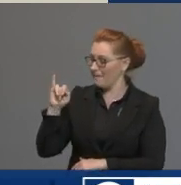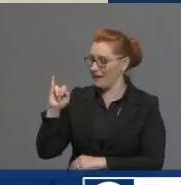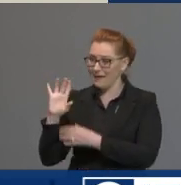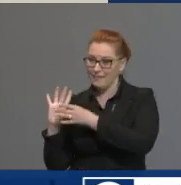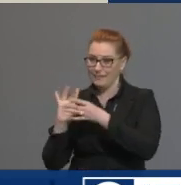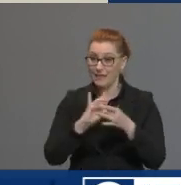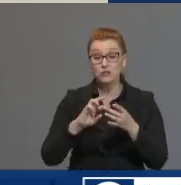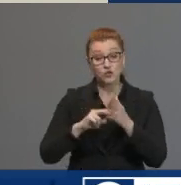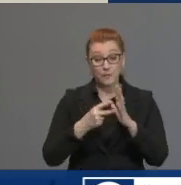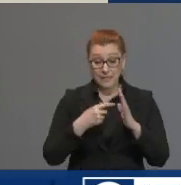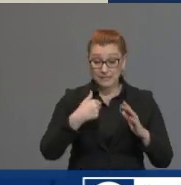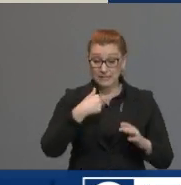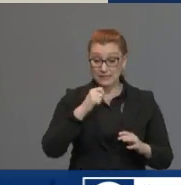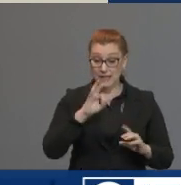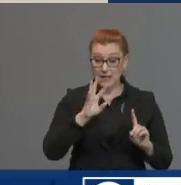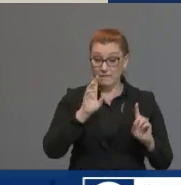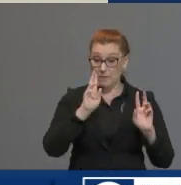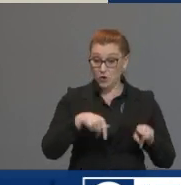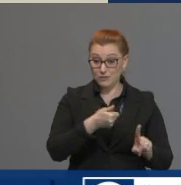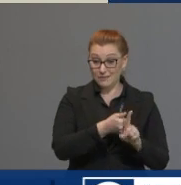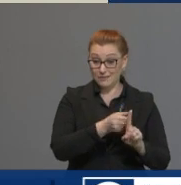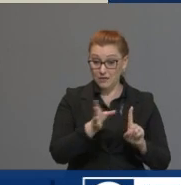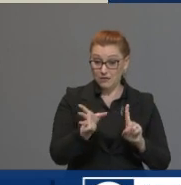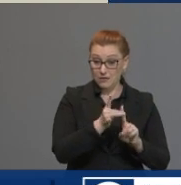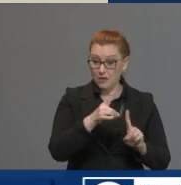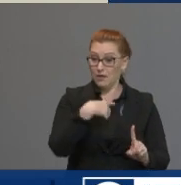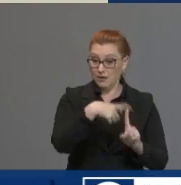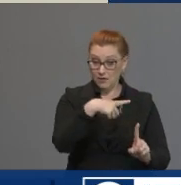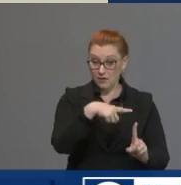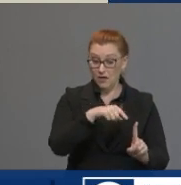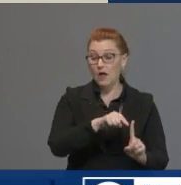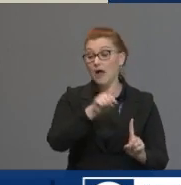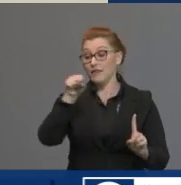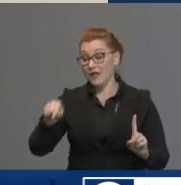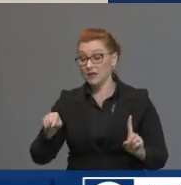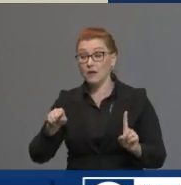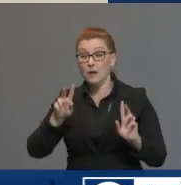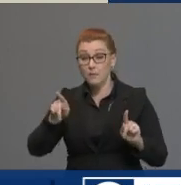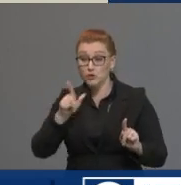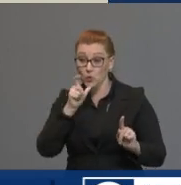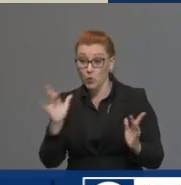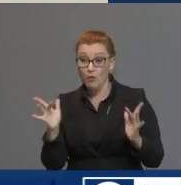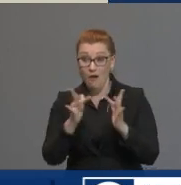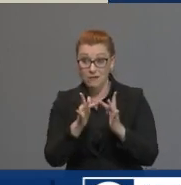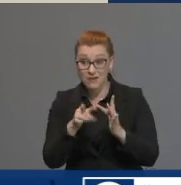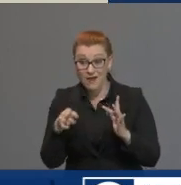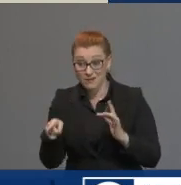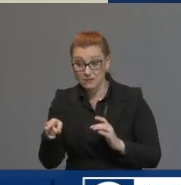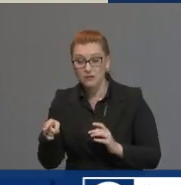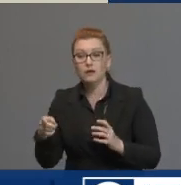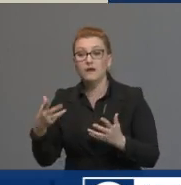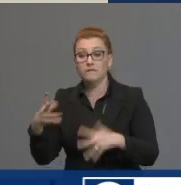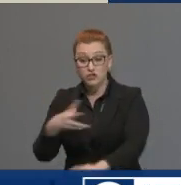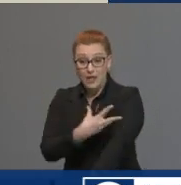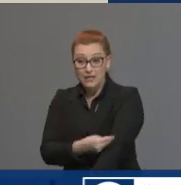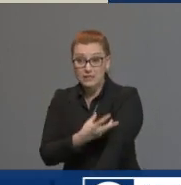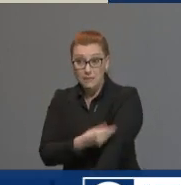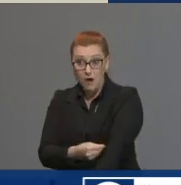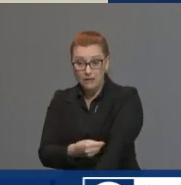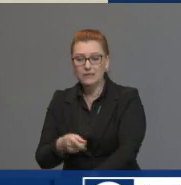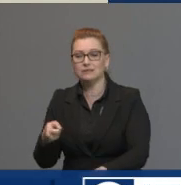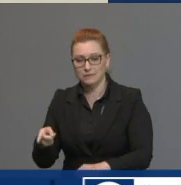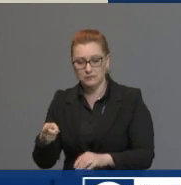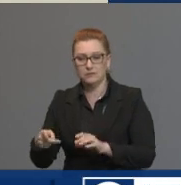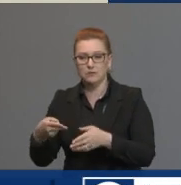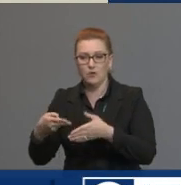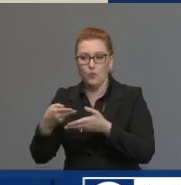case, and I've had close contact with somebody and they have a positive serology, they could be considered a probable case. It could also be if